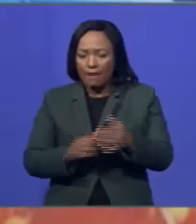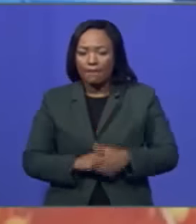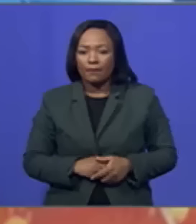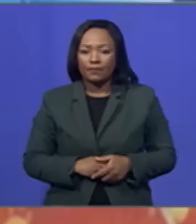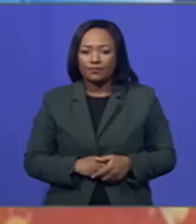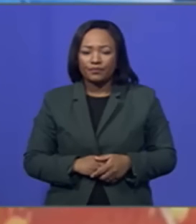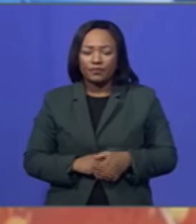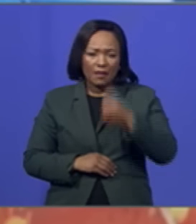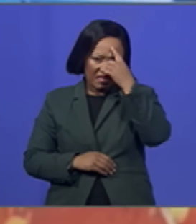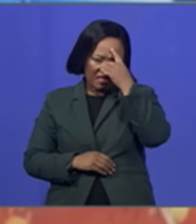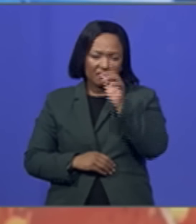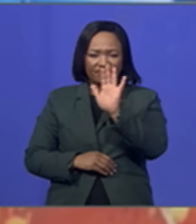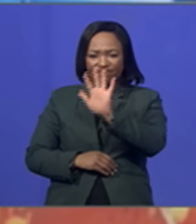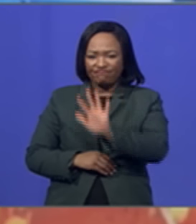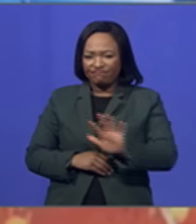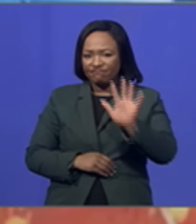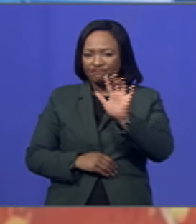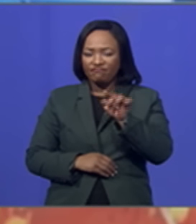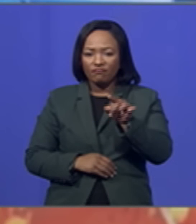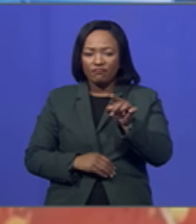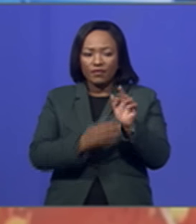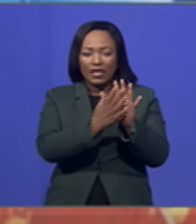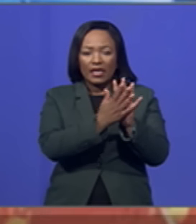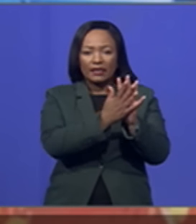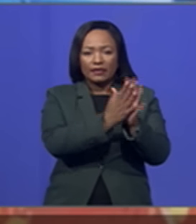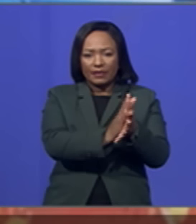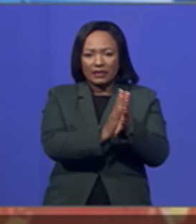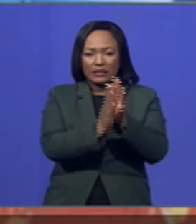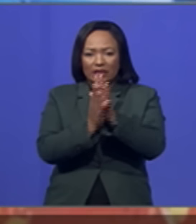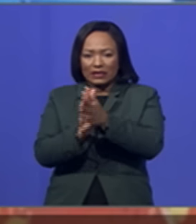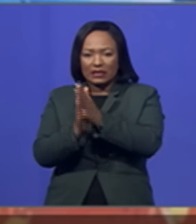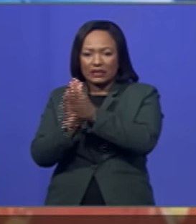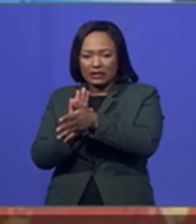of where exactly the damages and how